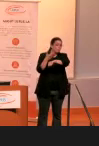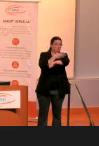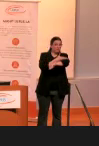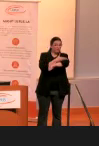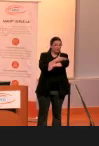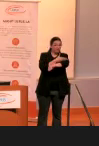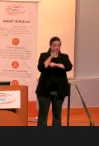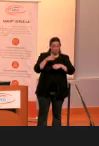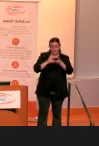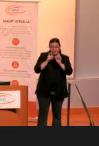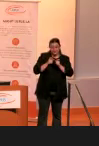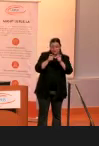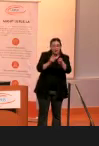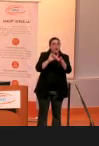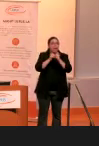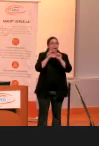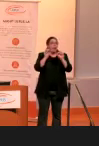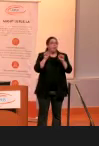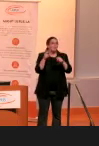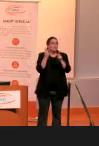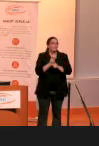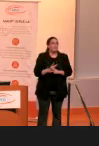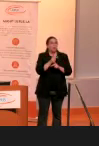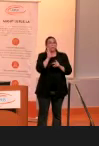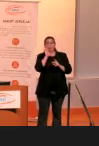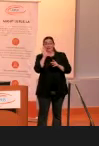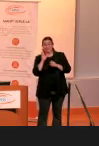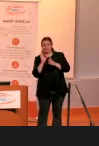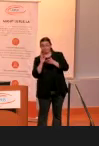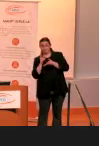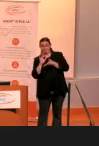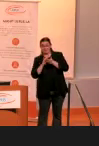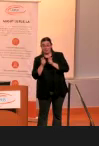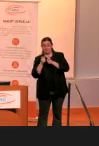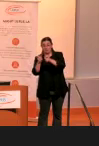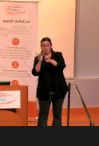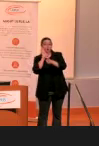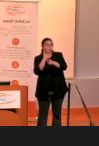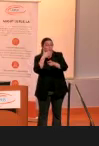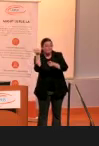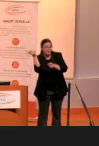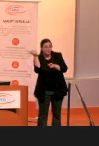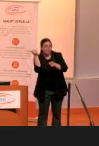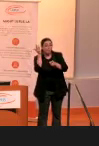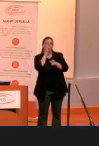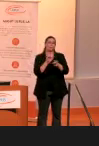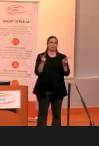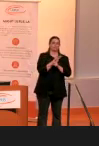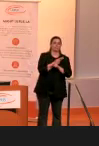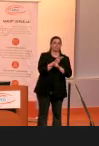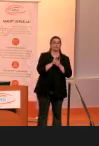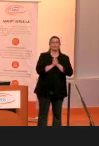to respond? So using something called RNA-seq or RNA-based